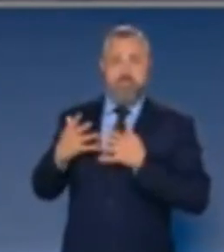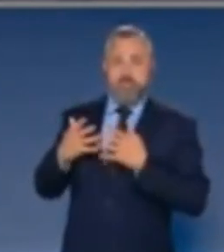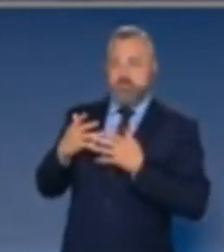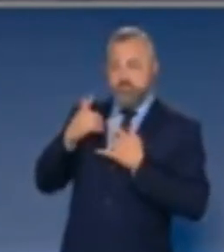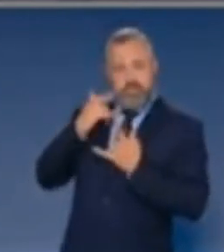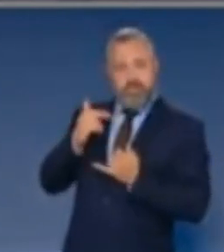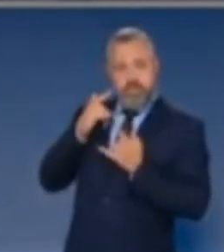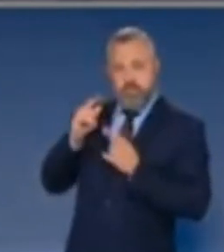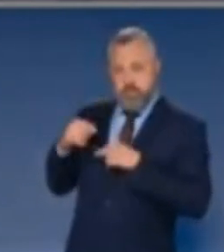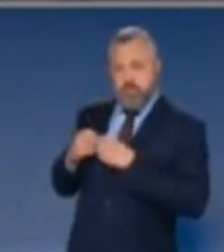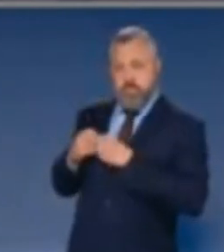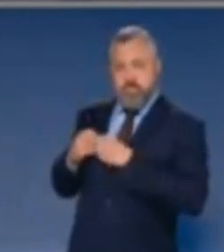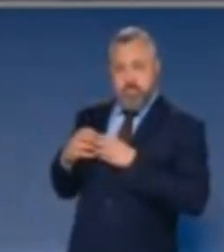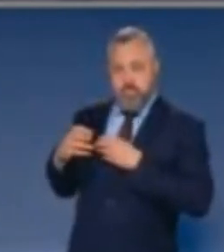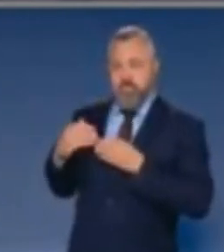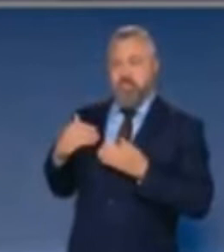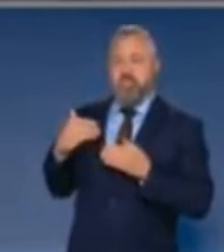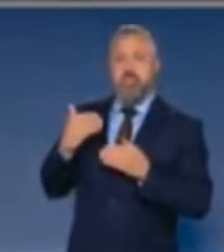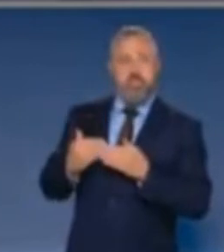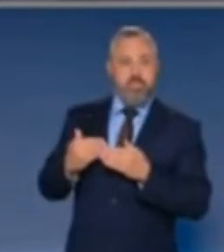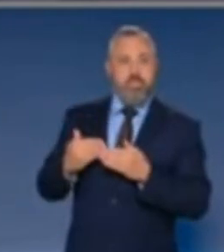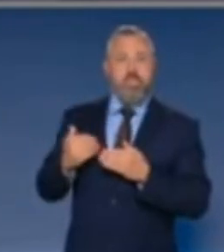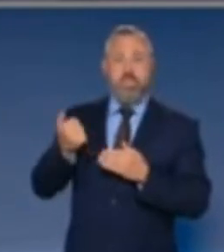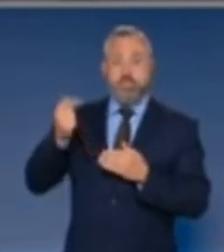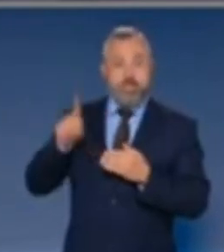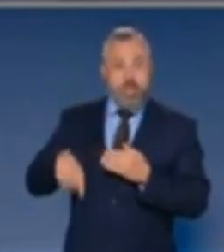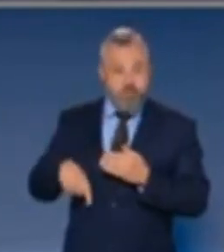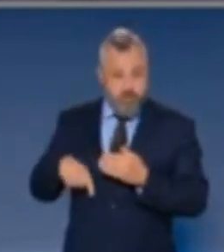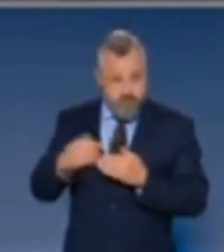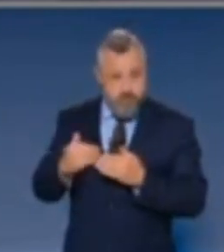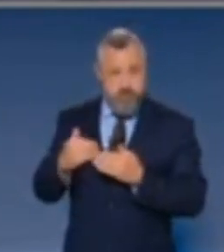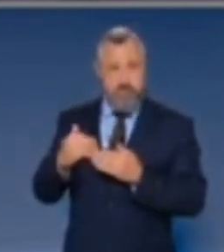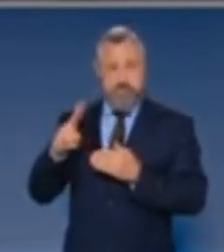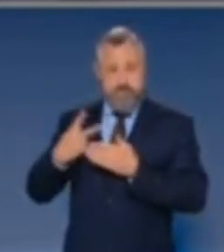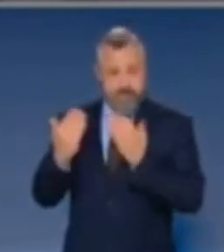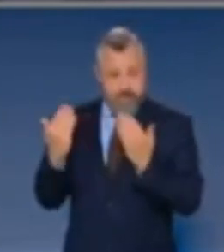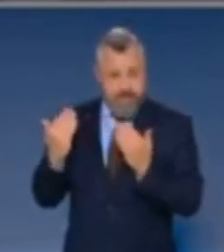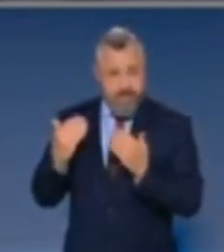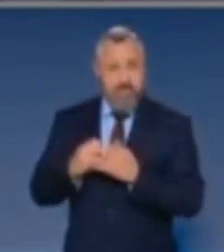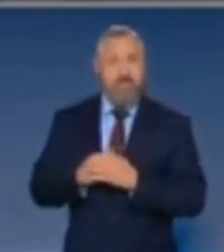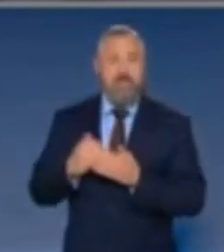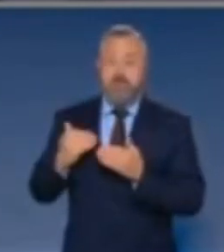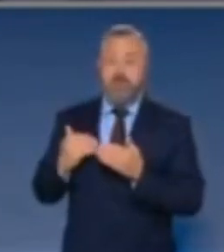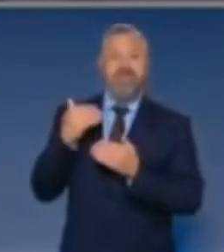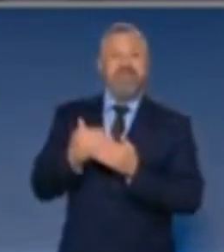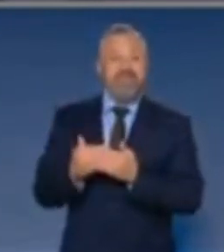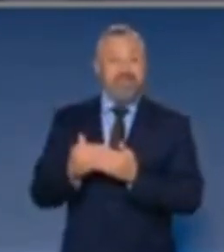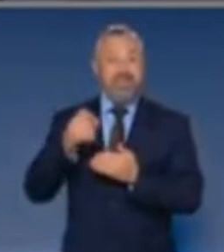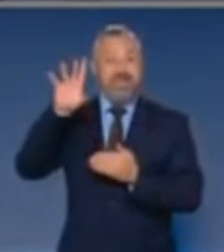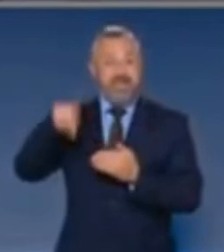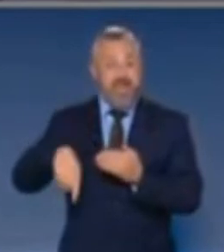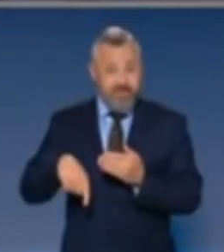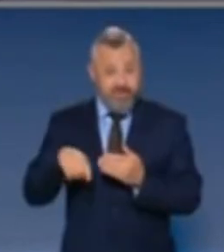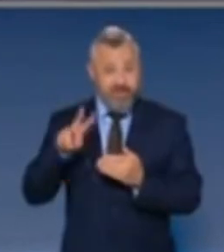day, to approximately 6,000 on day two, to almost 10,000 on day